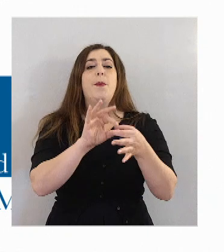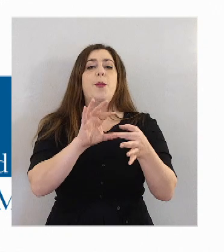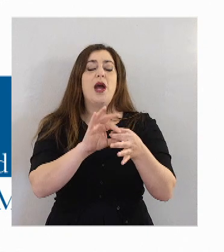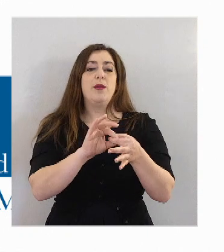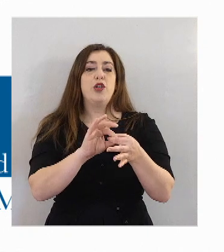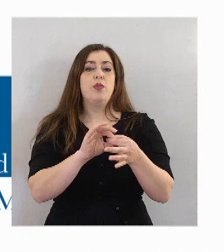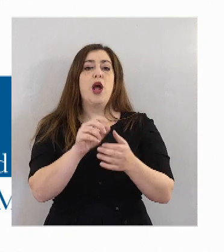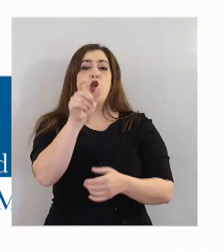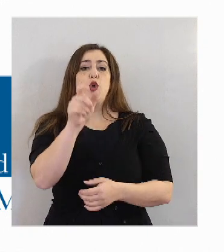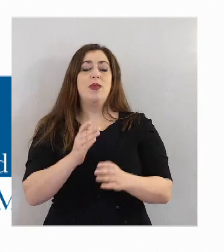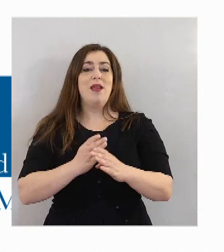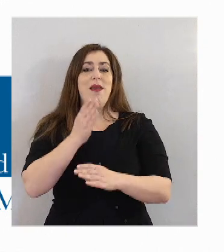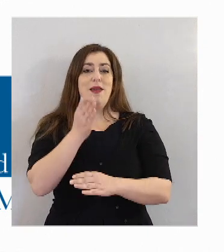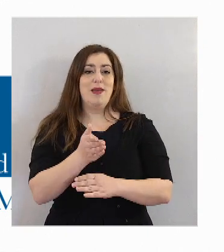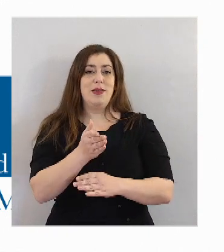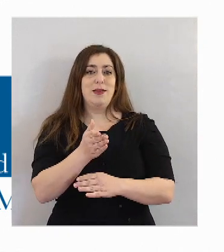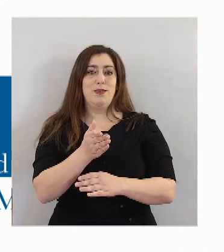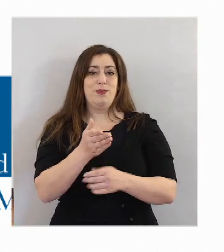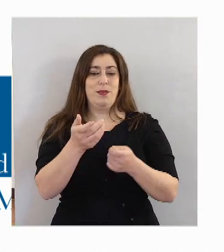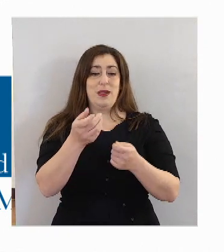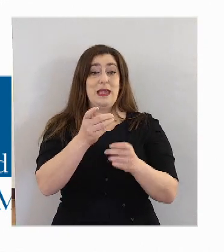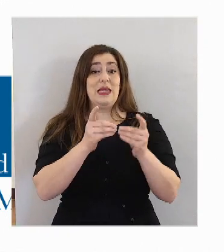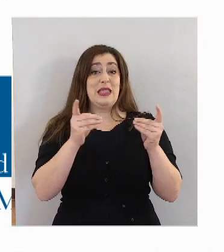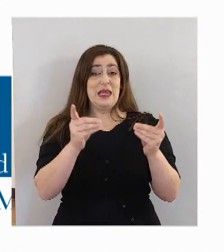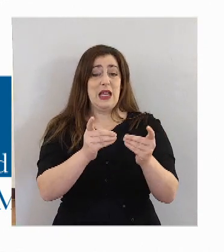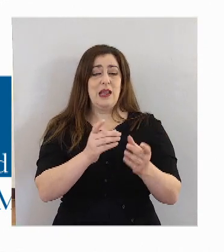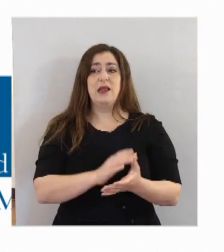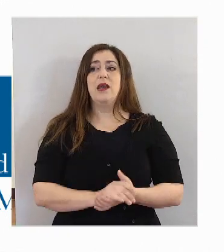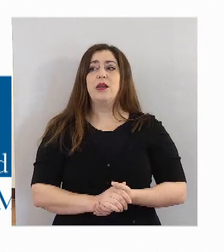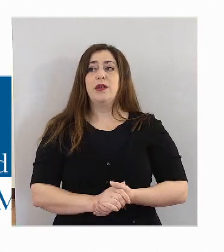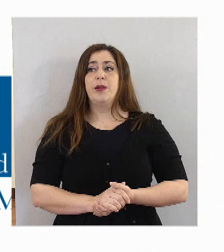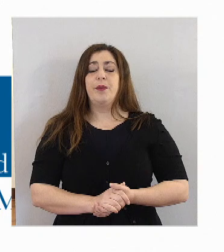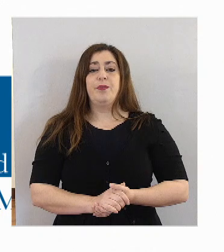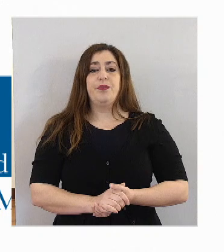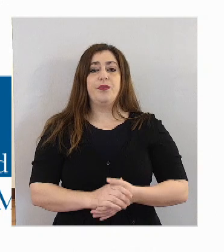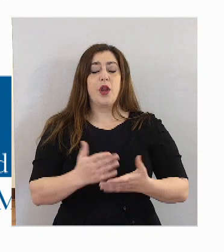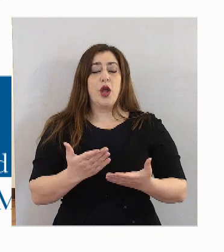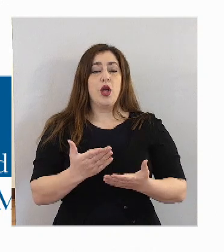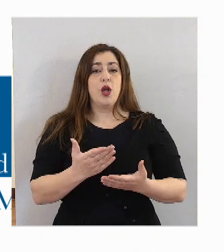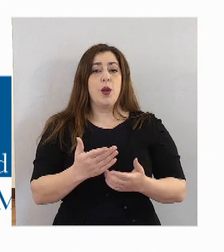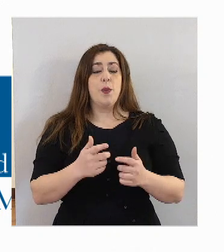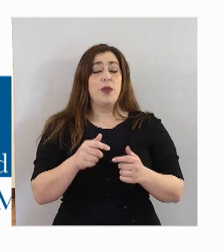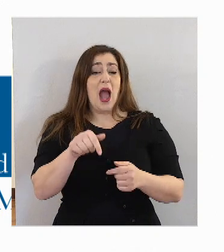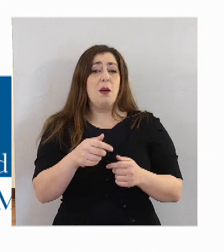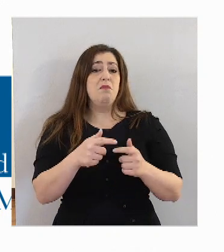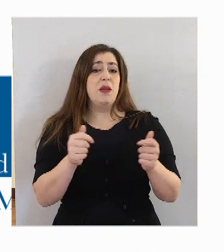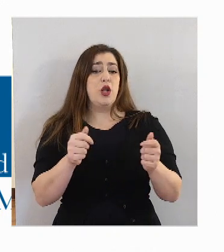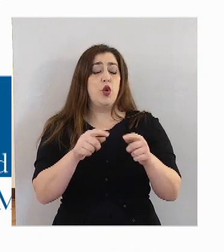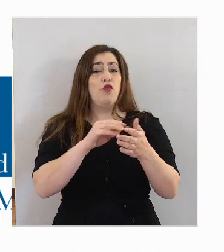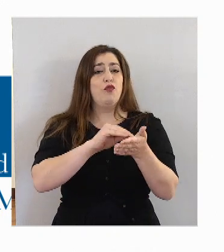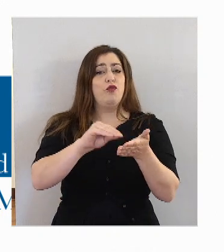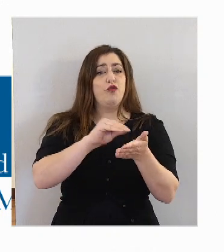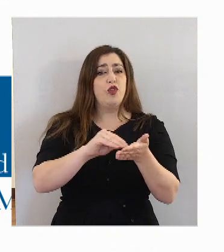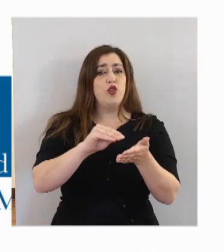currently falling under the Ministry for Equality, Research and Innovation, the Office of the Deputy Prime Minister and Ministry for Health,